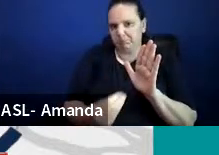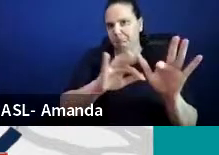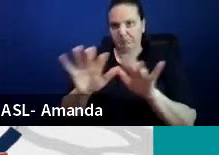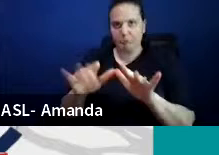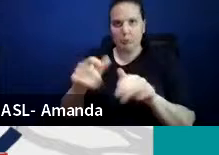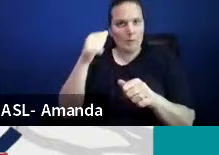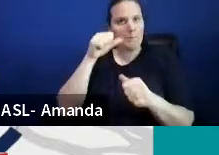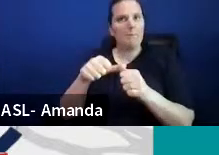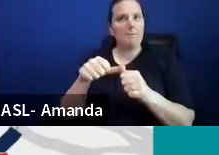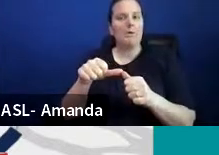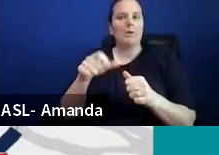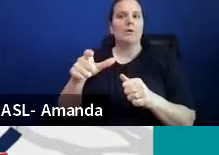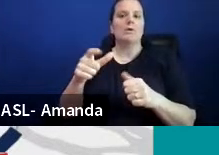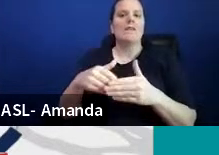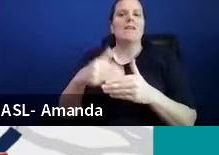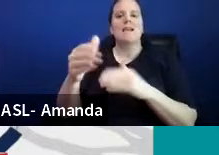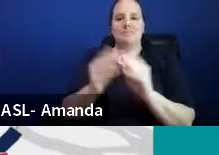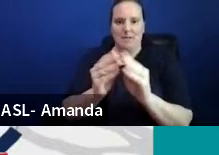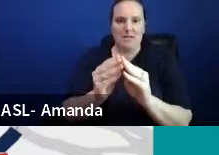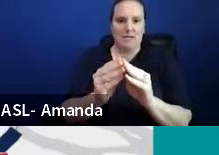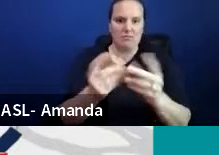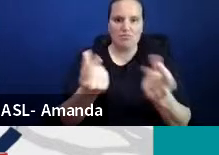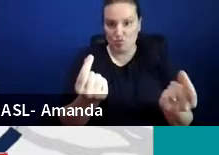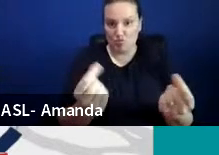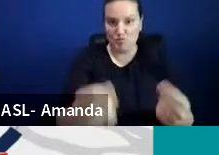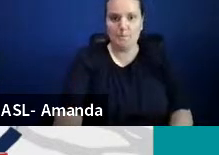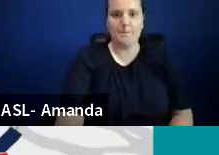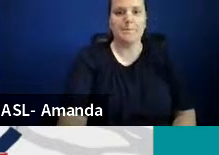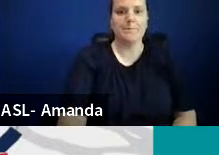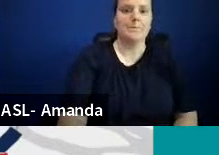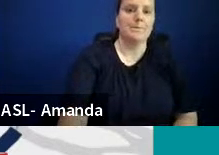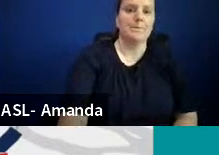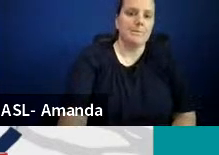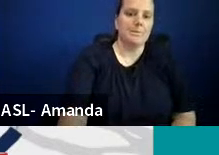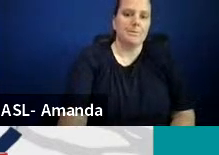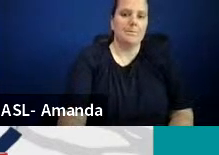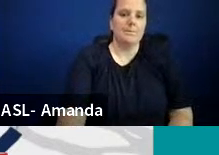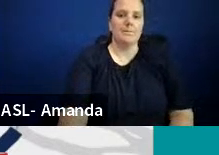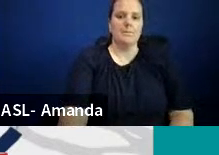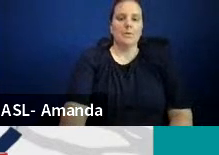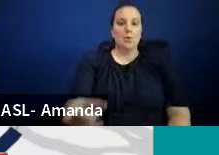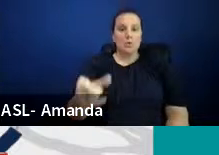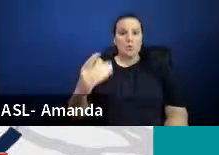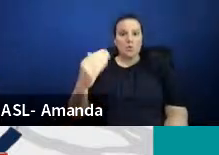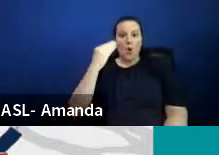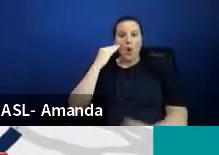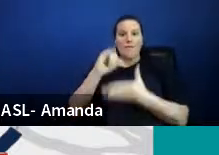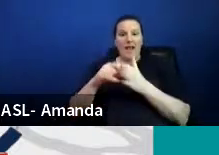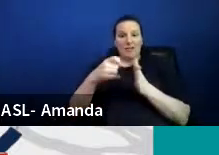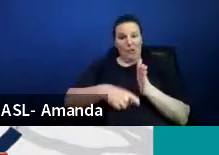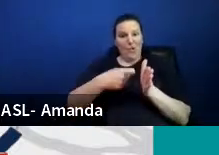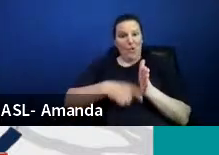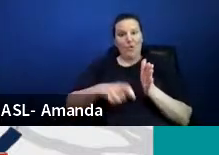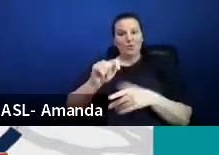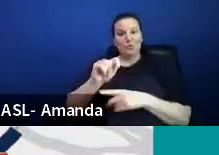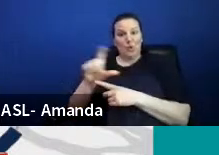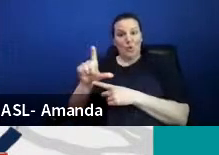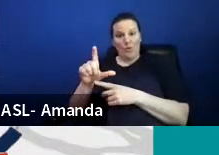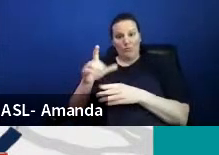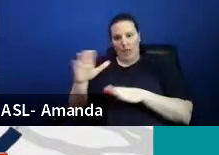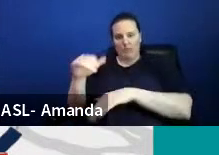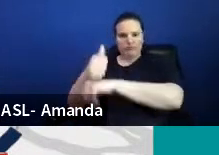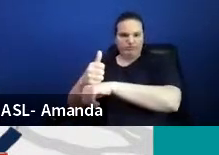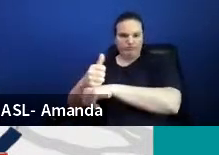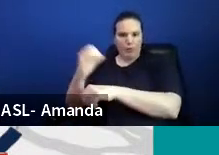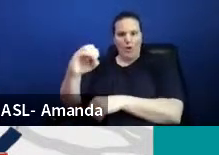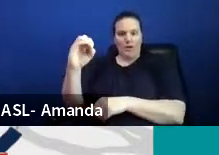this as we go into the next meeting. As you probably know, tolling was planned to be implemented in Oregon, and